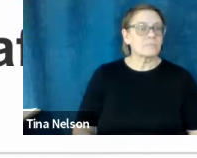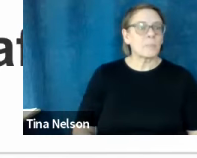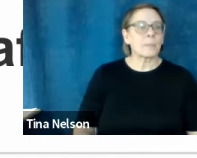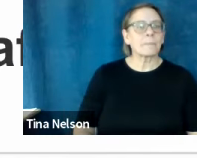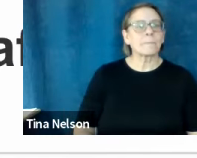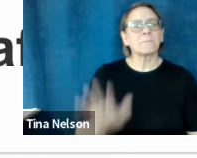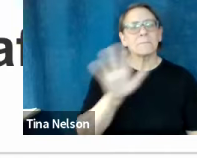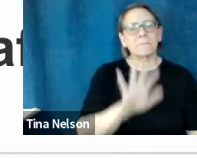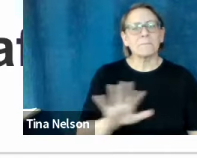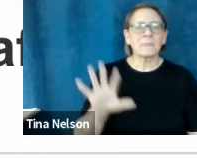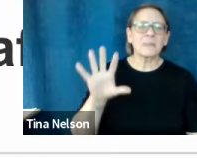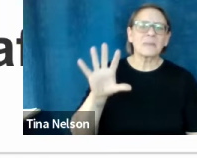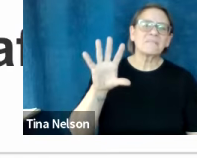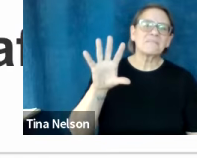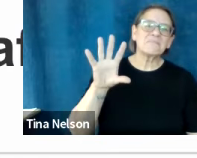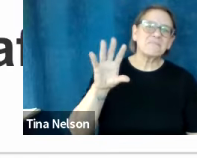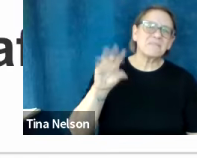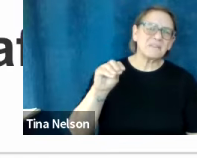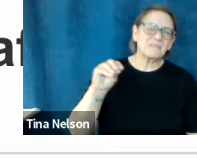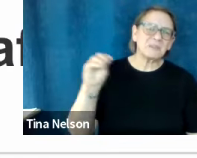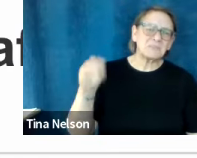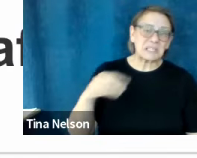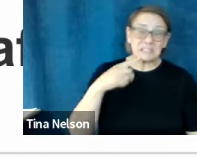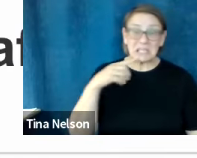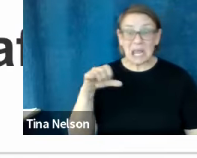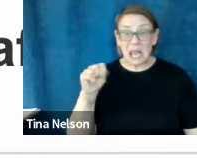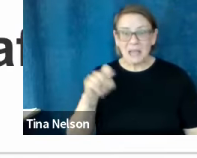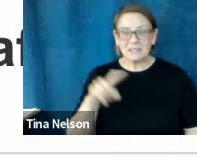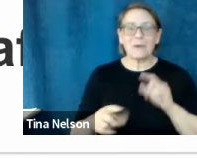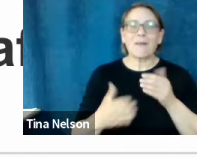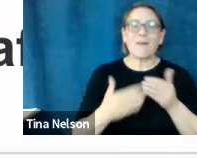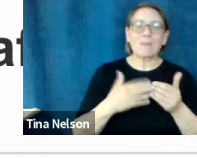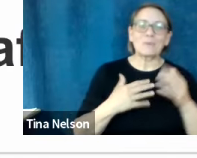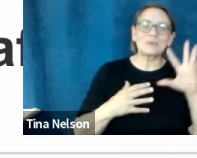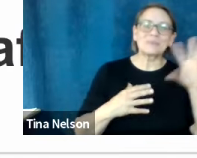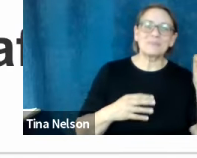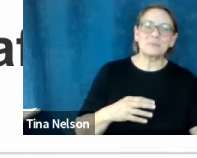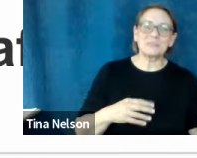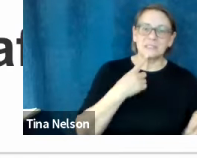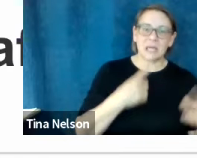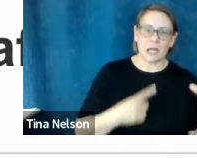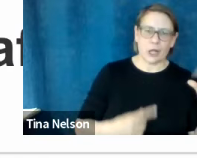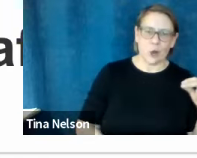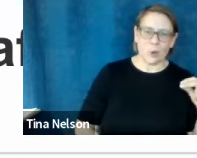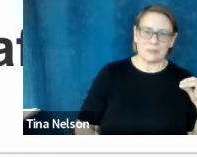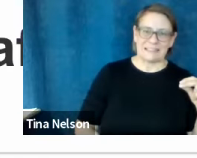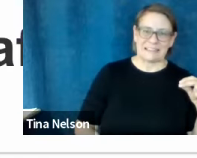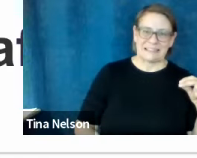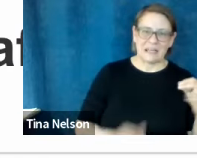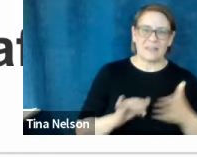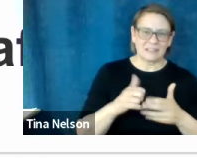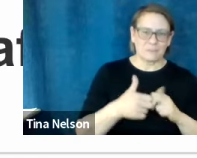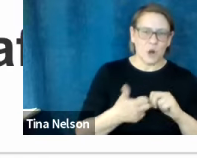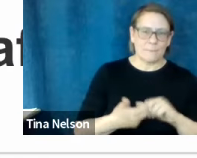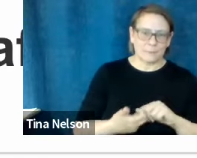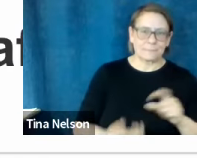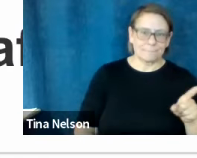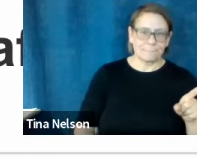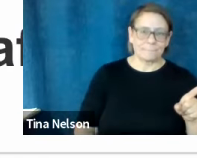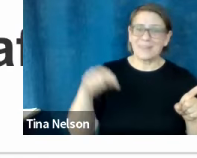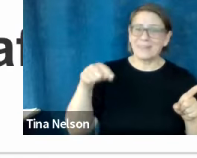Over 50% say yes, but more importantly, almost 50% say no, which is, is, is very problematic. This is a